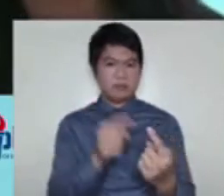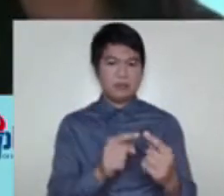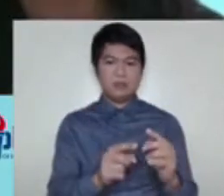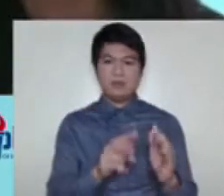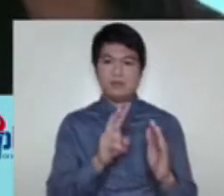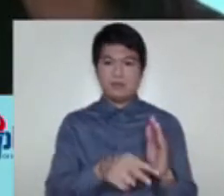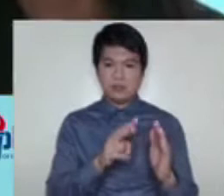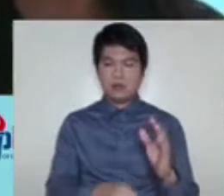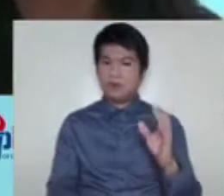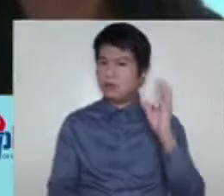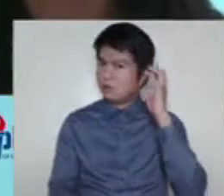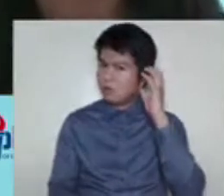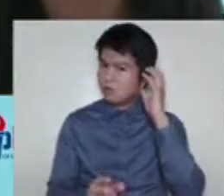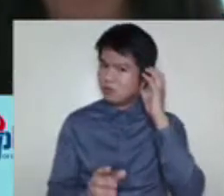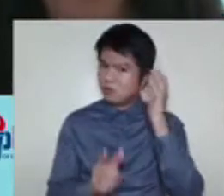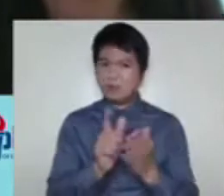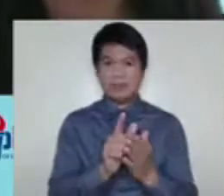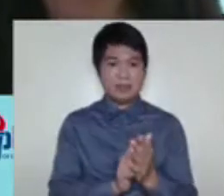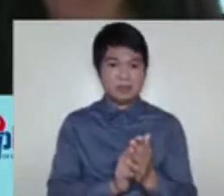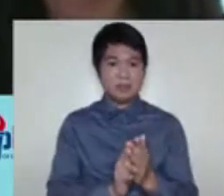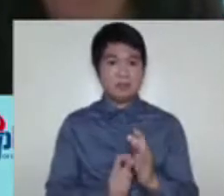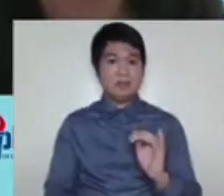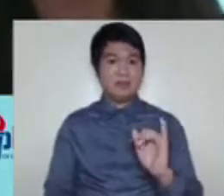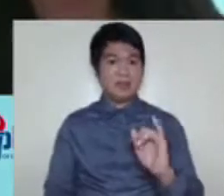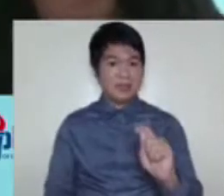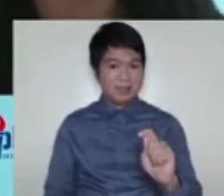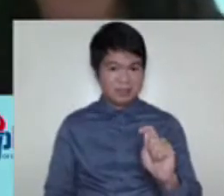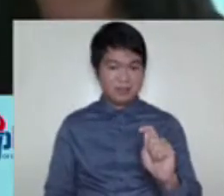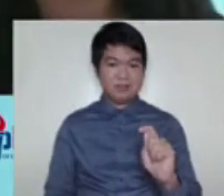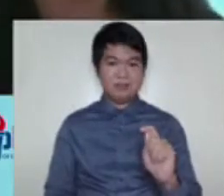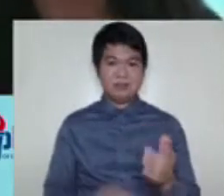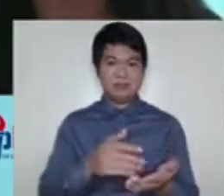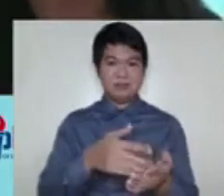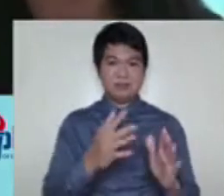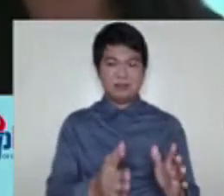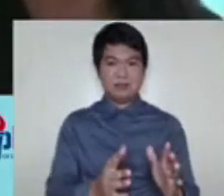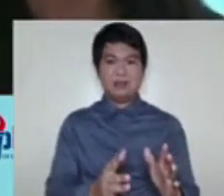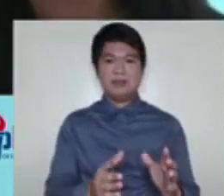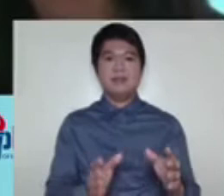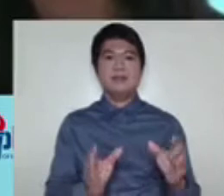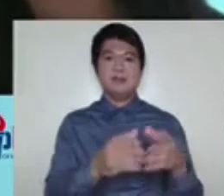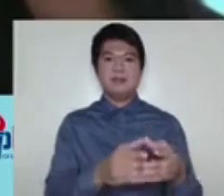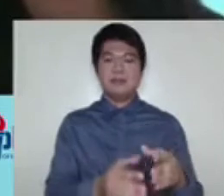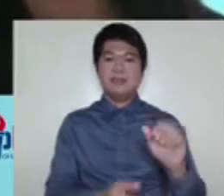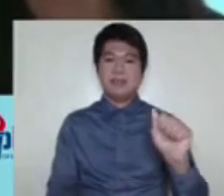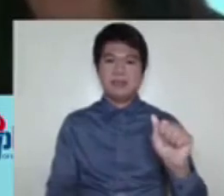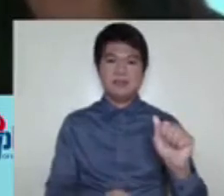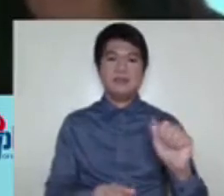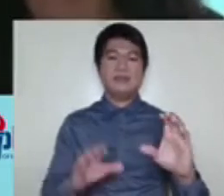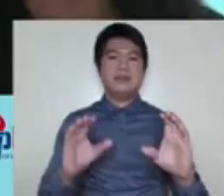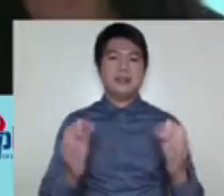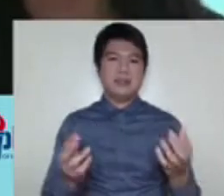are IP learners, then you will provide set A. You will undergo classroom observation. But if you do not